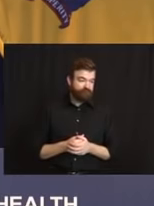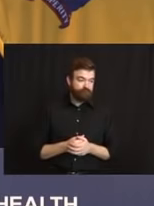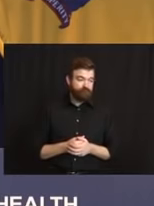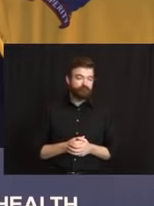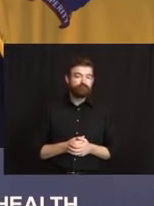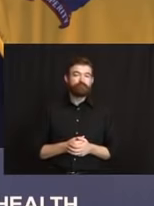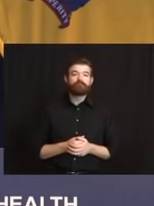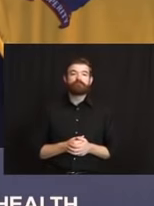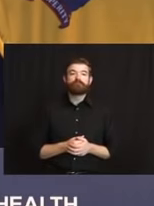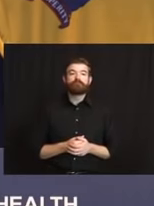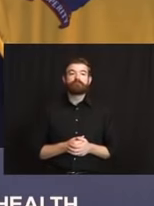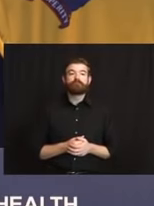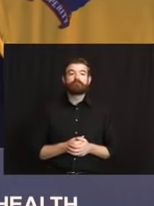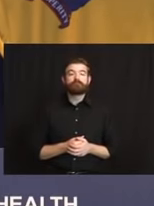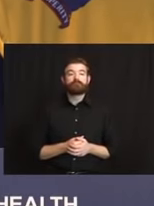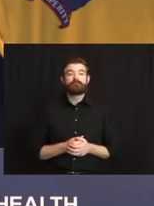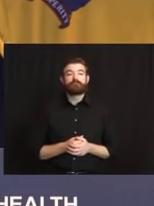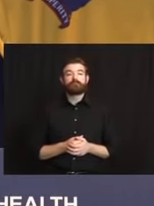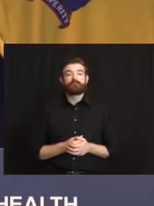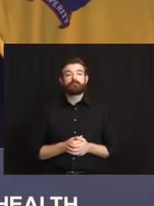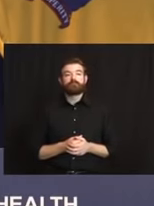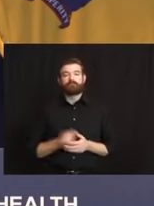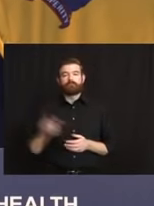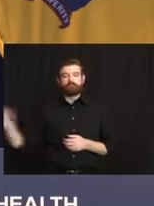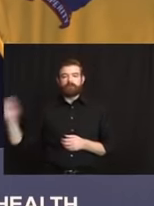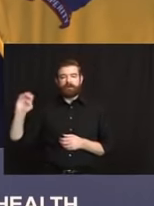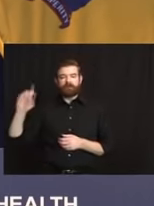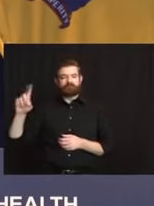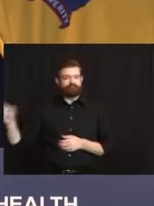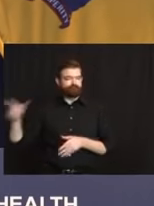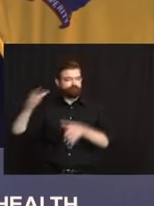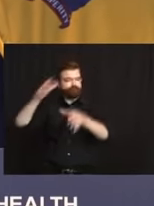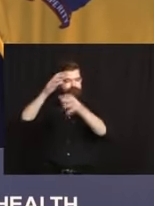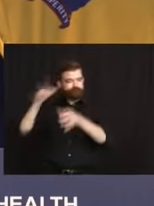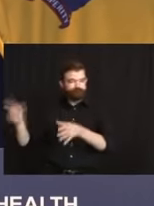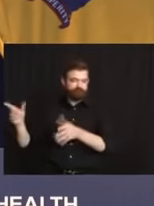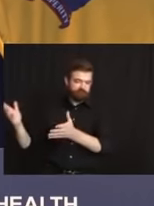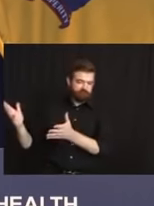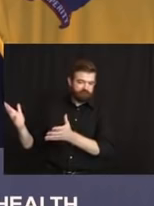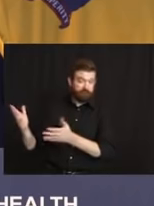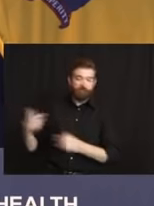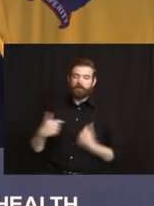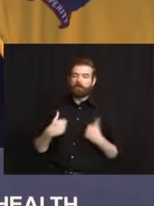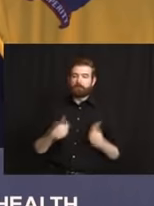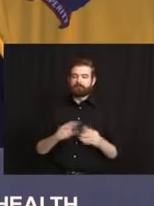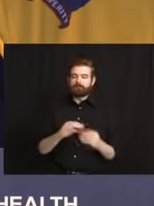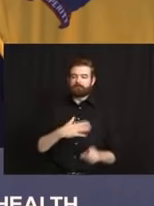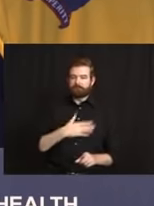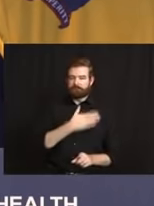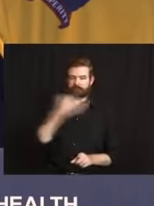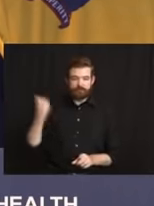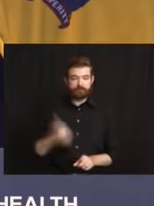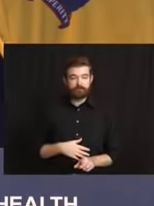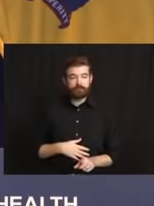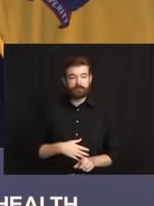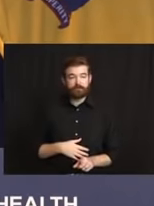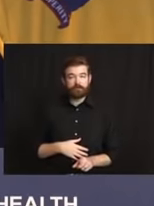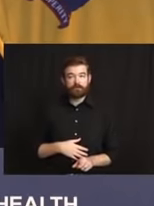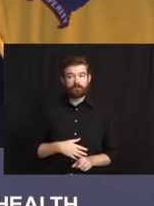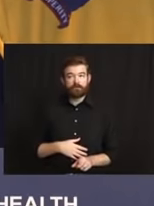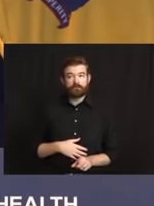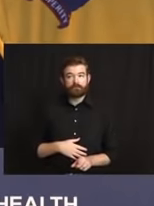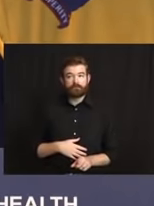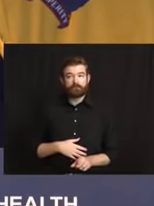out over my qualifications here. But the more time on the clock we have, not forever, but the more time on the clock we